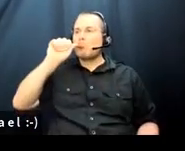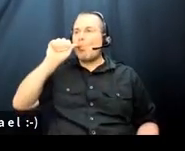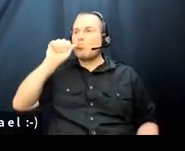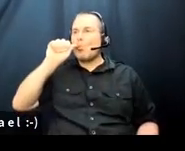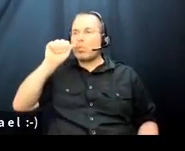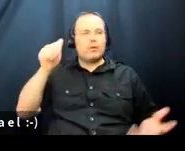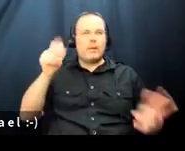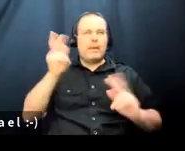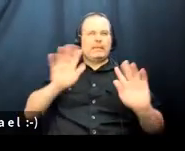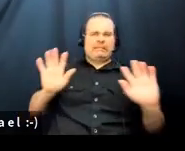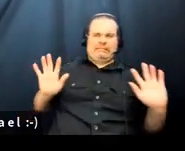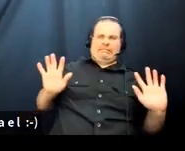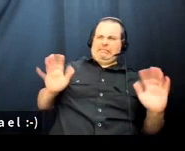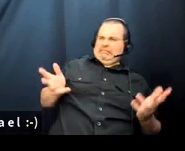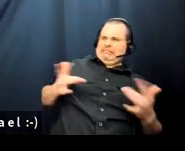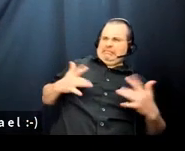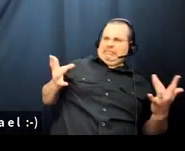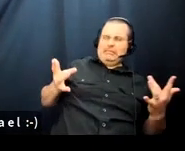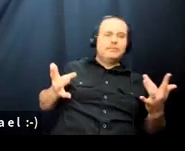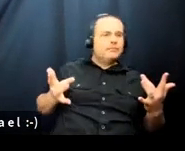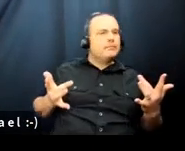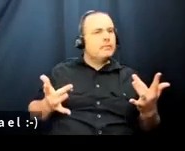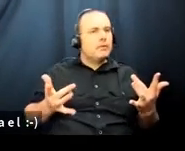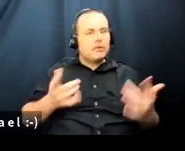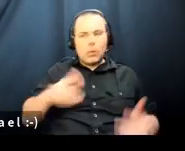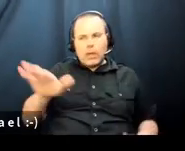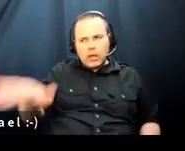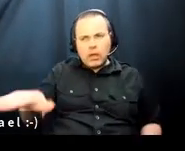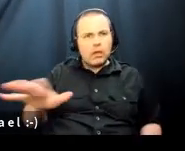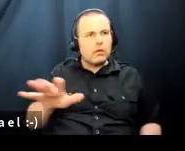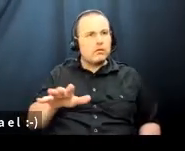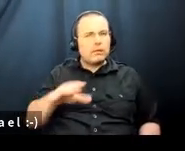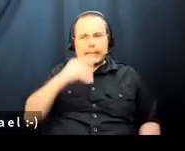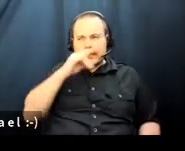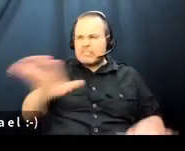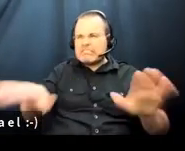So, we tell kids, get your fingers out of your mouth.